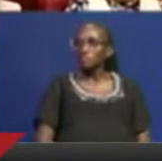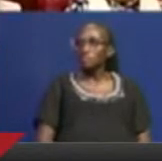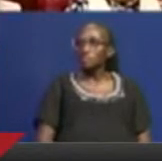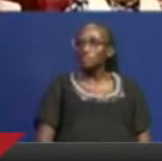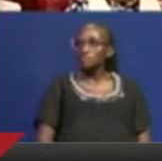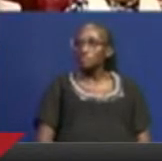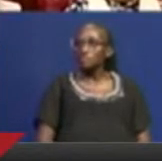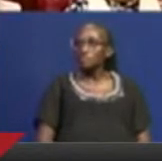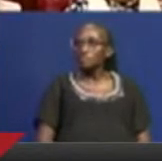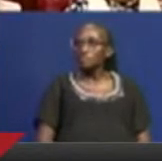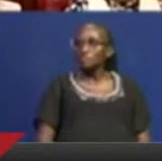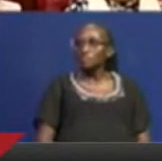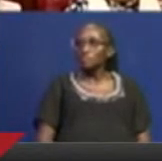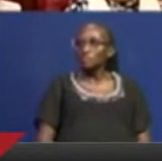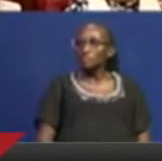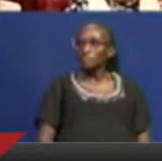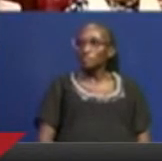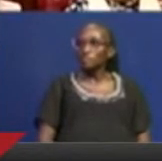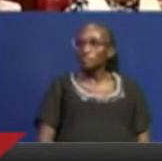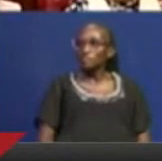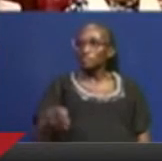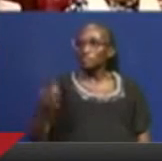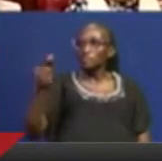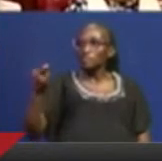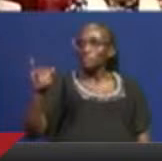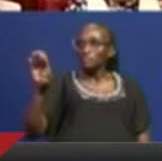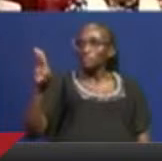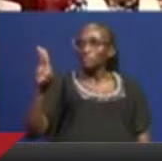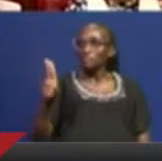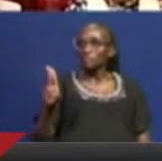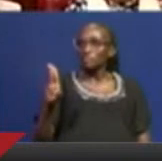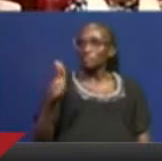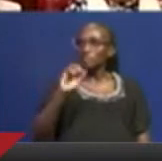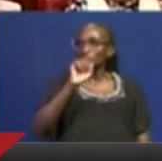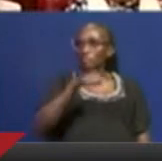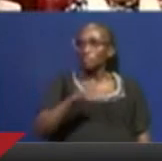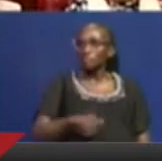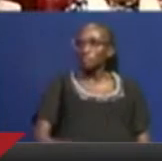Igembe North, Taitumu Munaiba Julius.